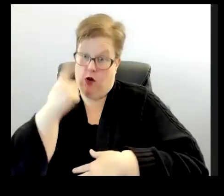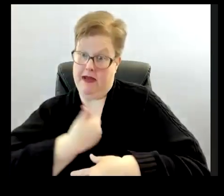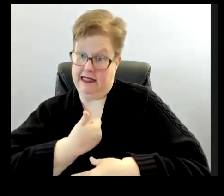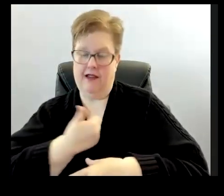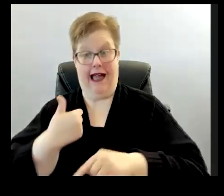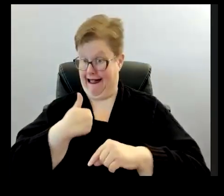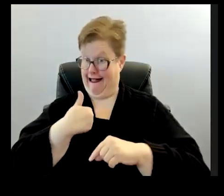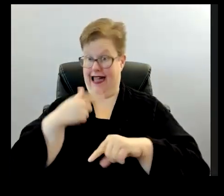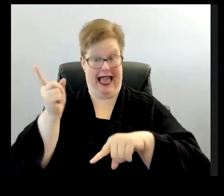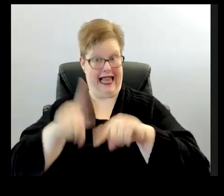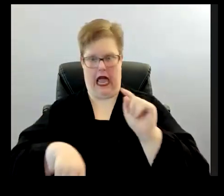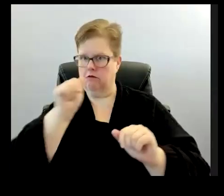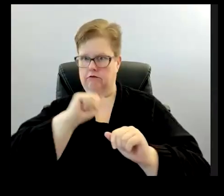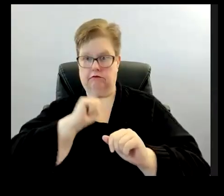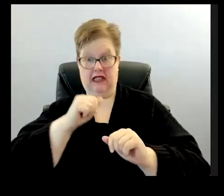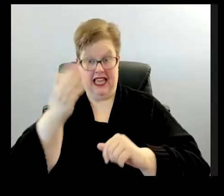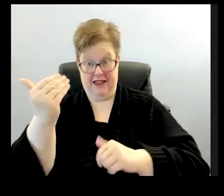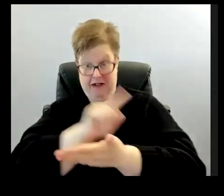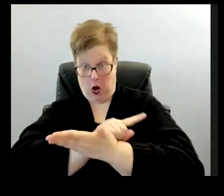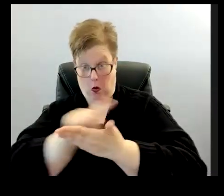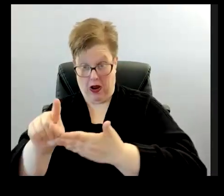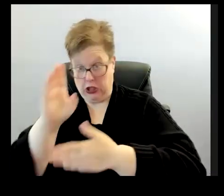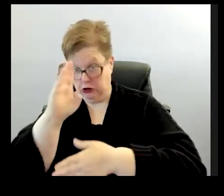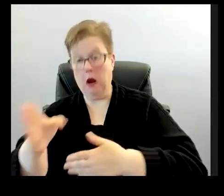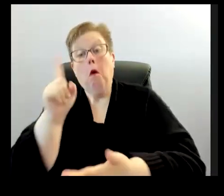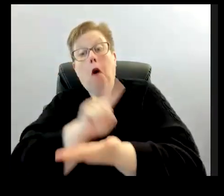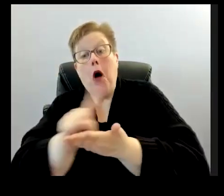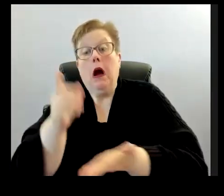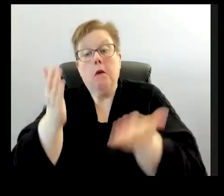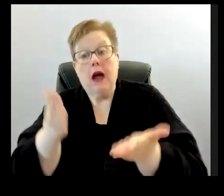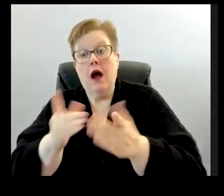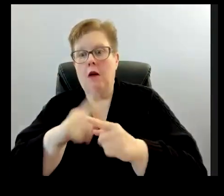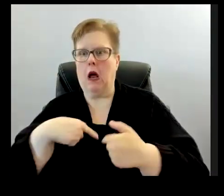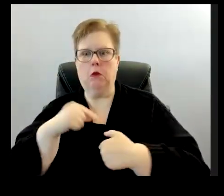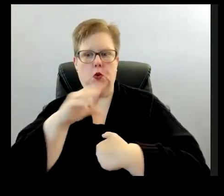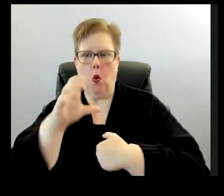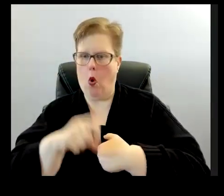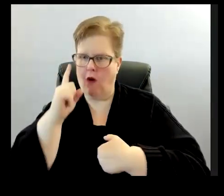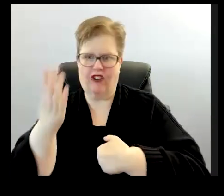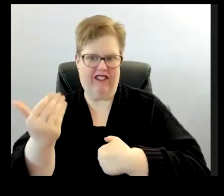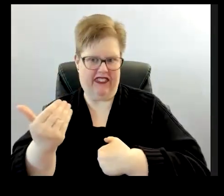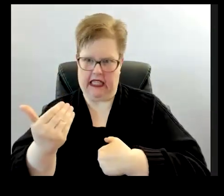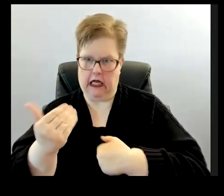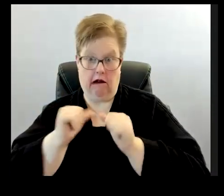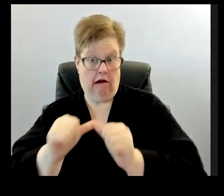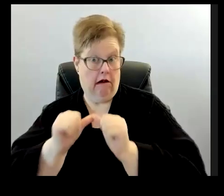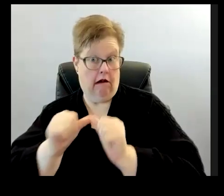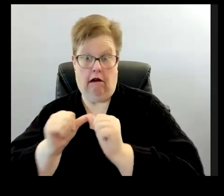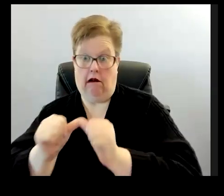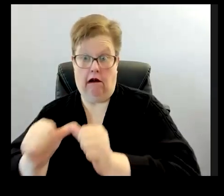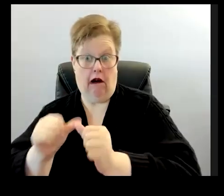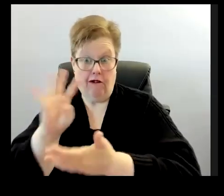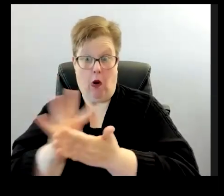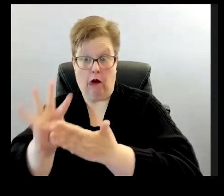I can't do that for 15 weeks straight. I can do that for a week, but I'm a bit too old now for 15. And so